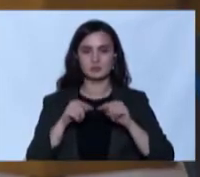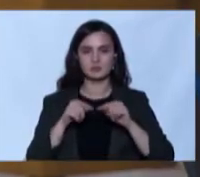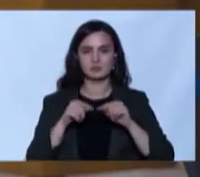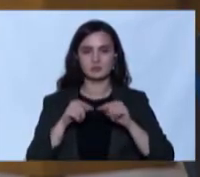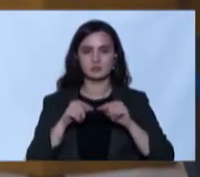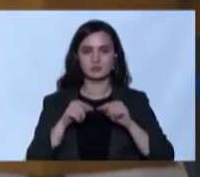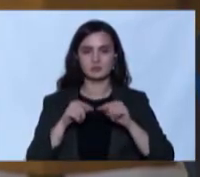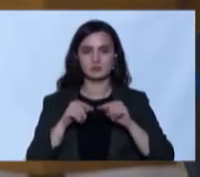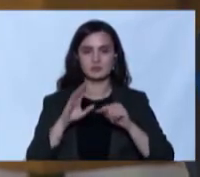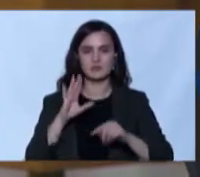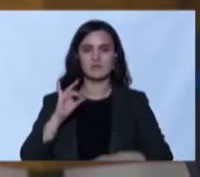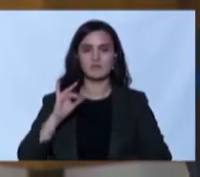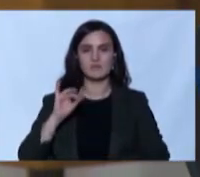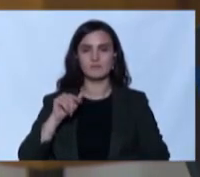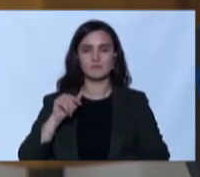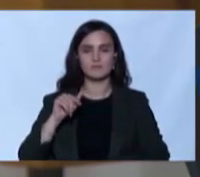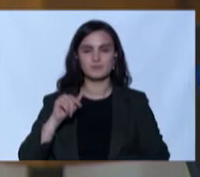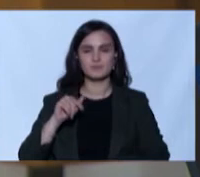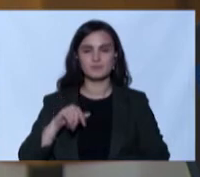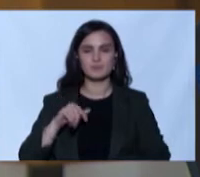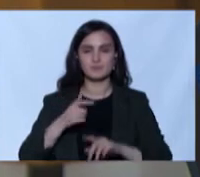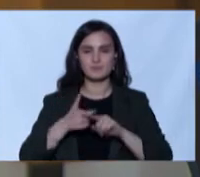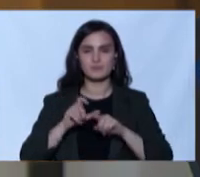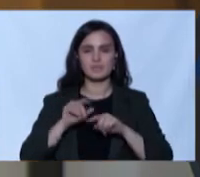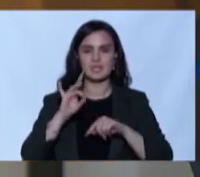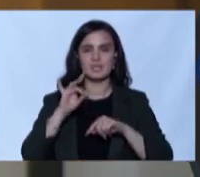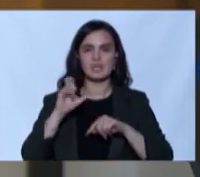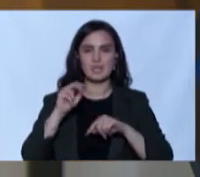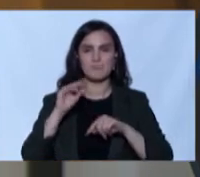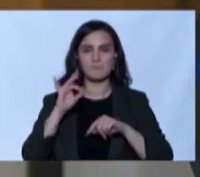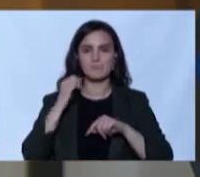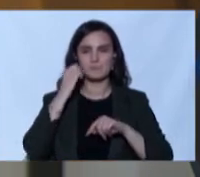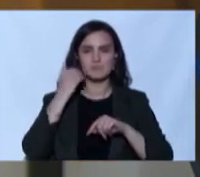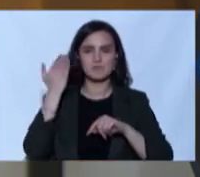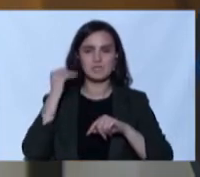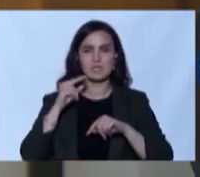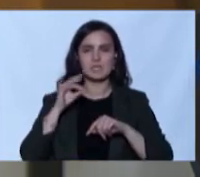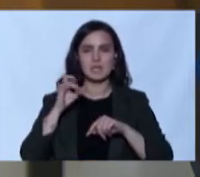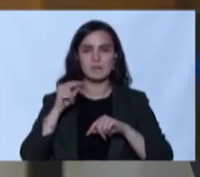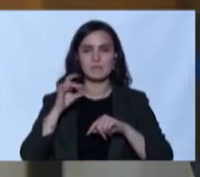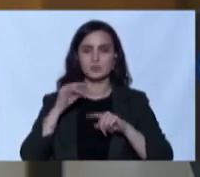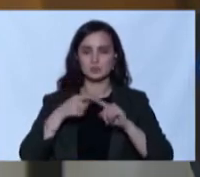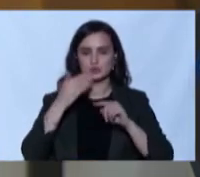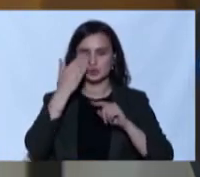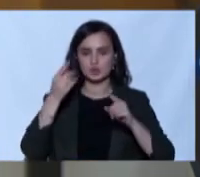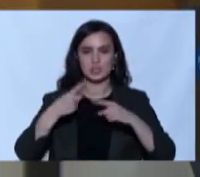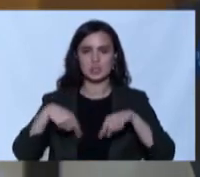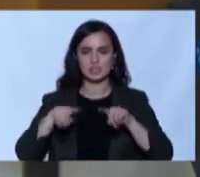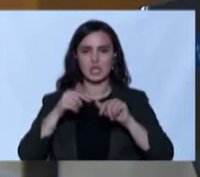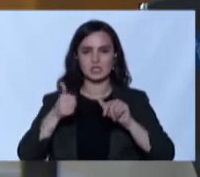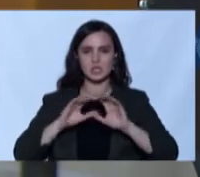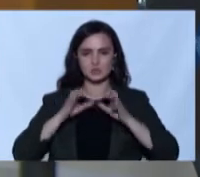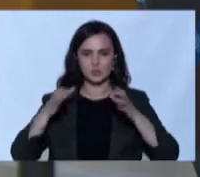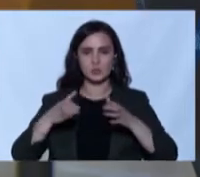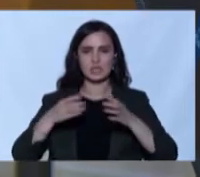setting is the Victorian setting, and it is a repressive setting, and society is well organized